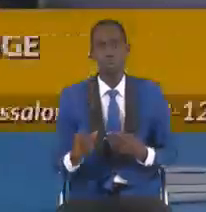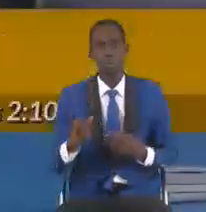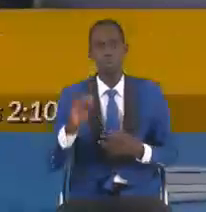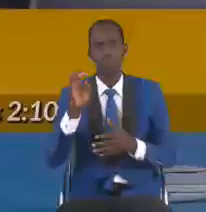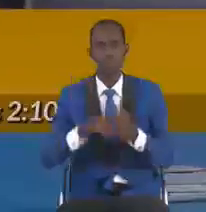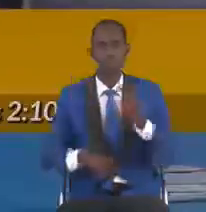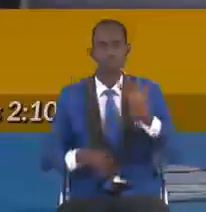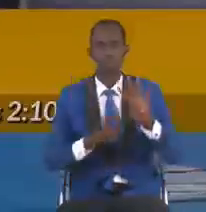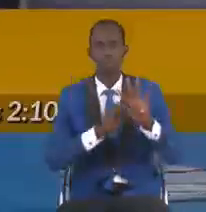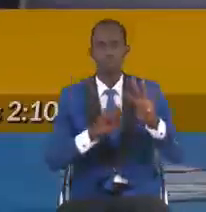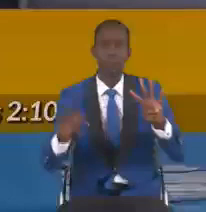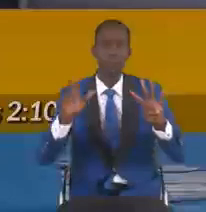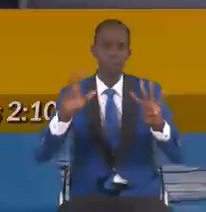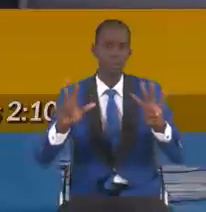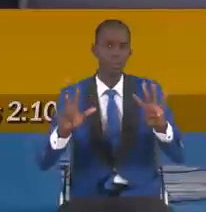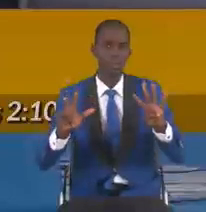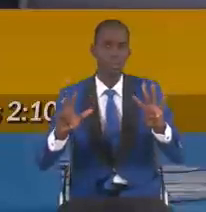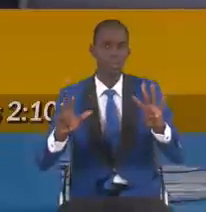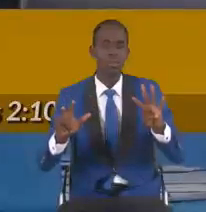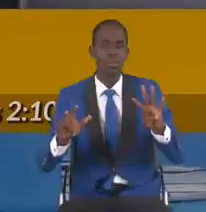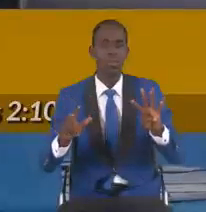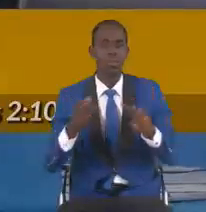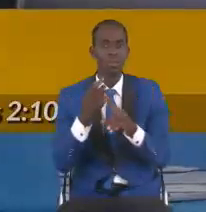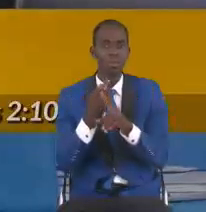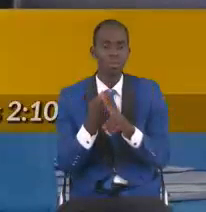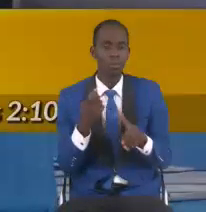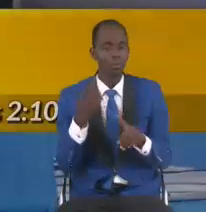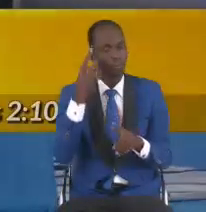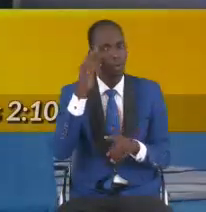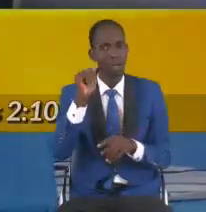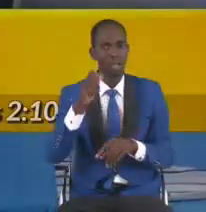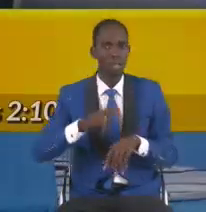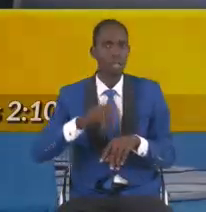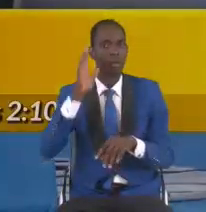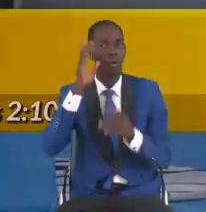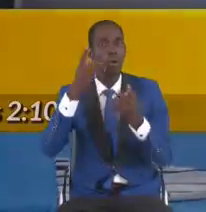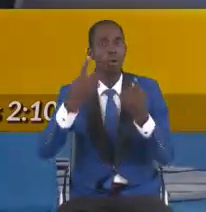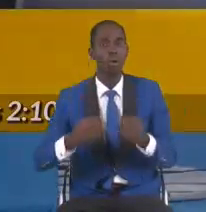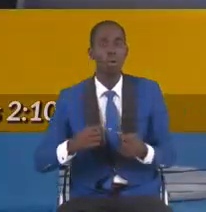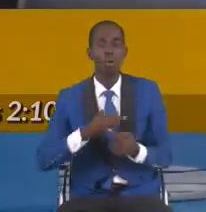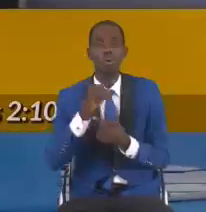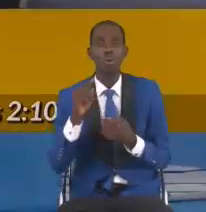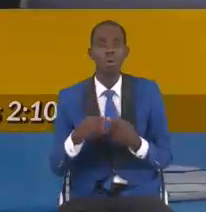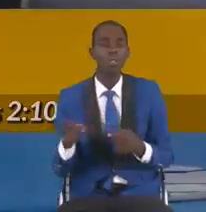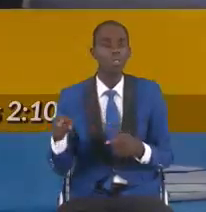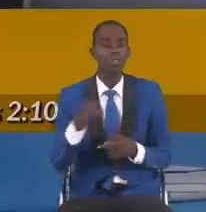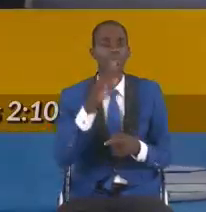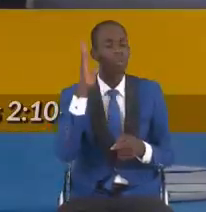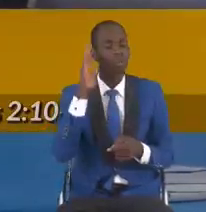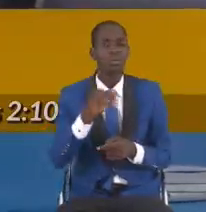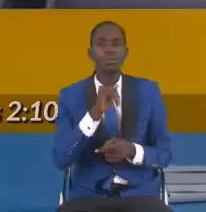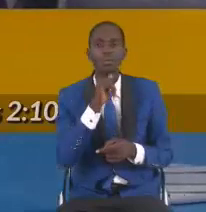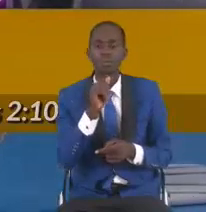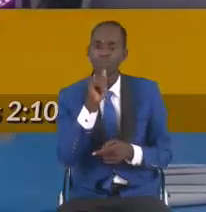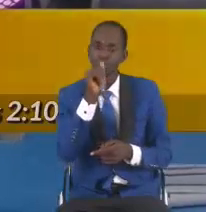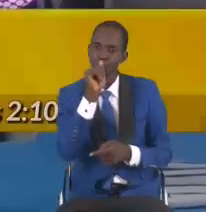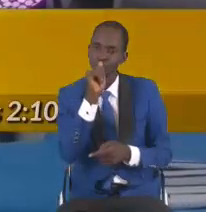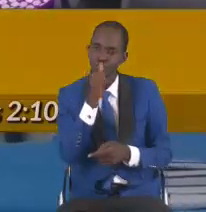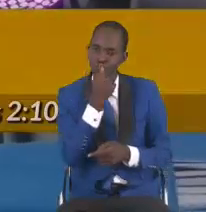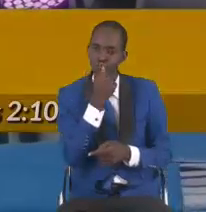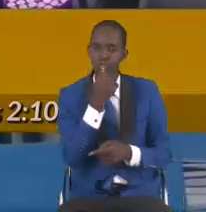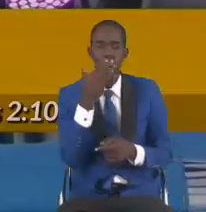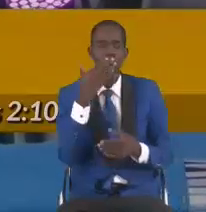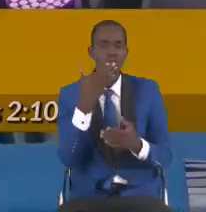3. It says, for the time will come when they will not endure sound doctrine,